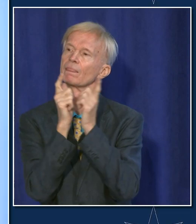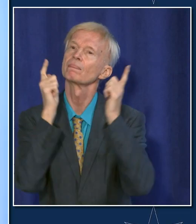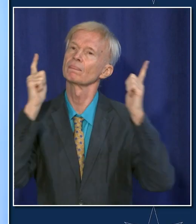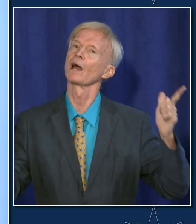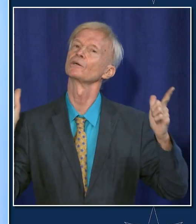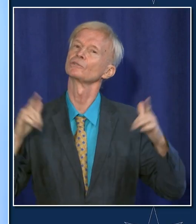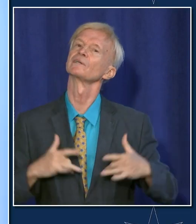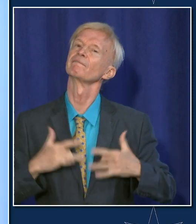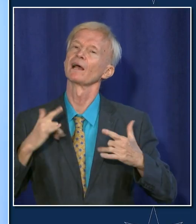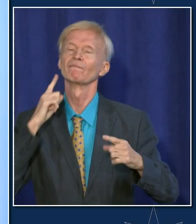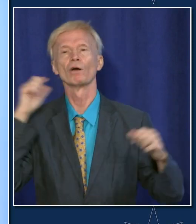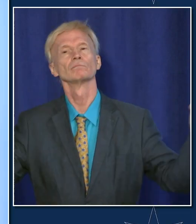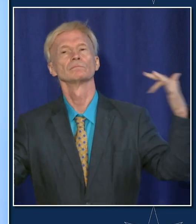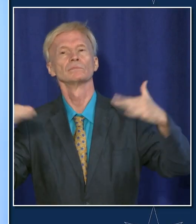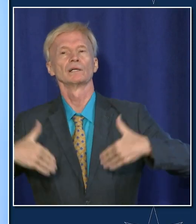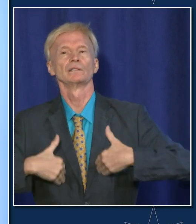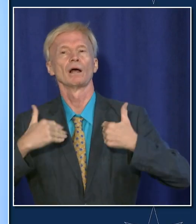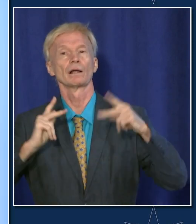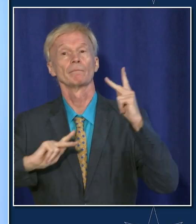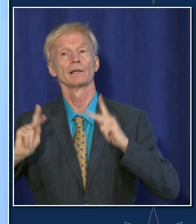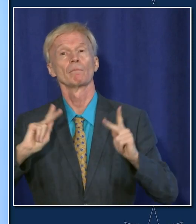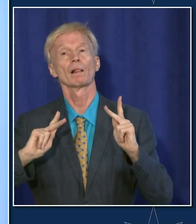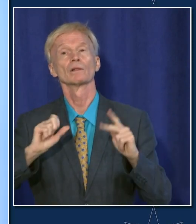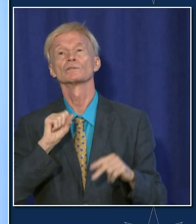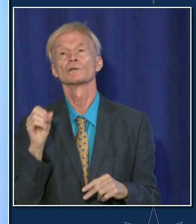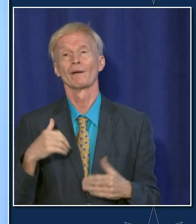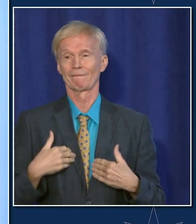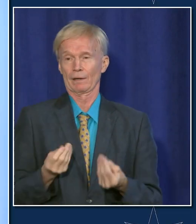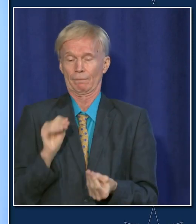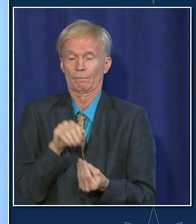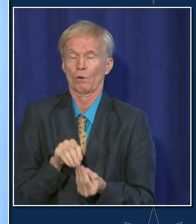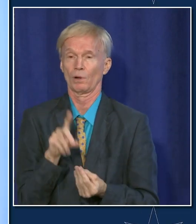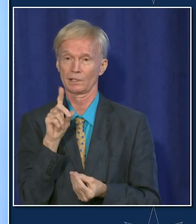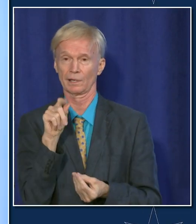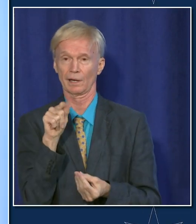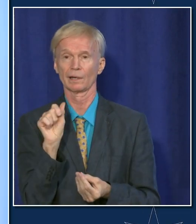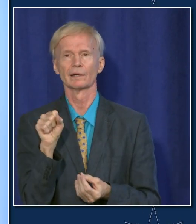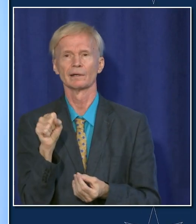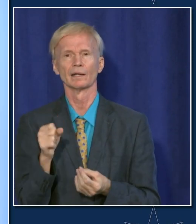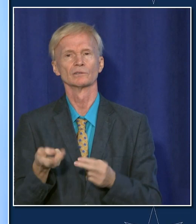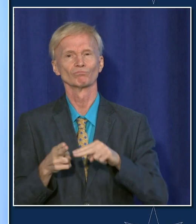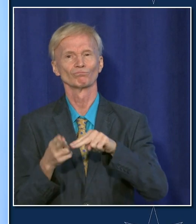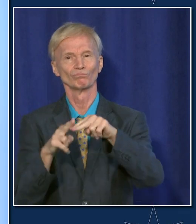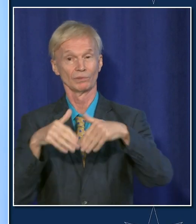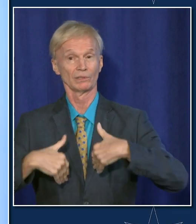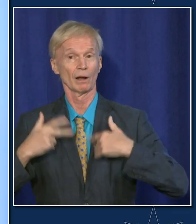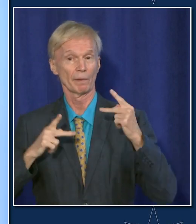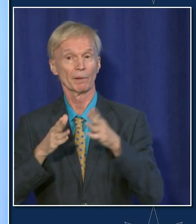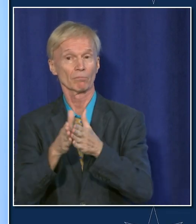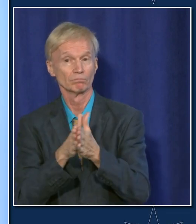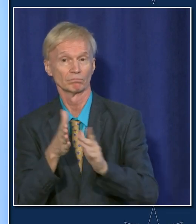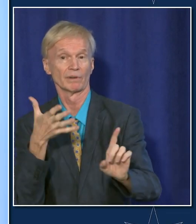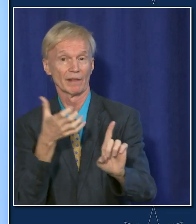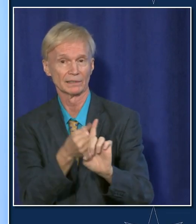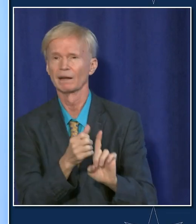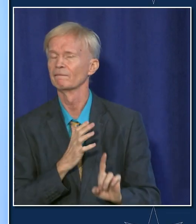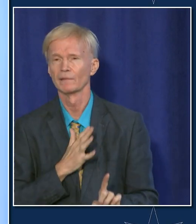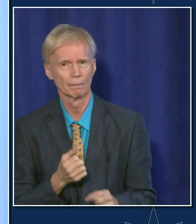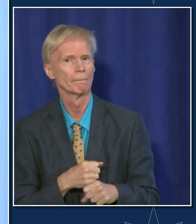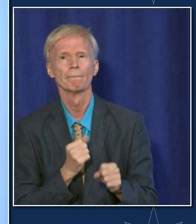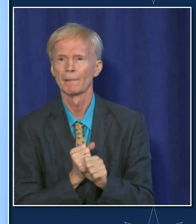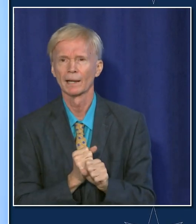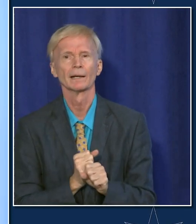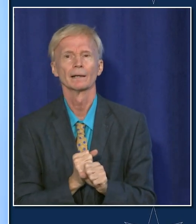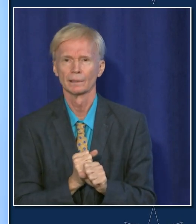younger people. So I think having some additional data, knowing that it is driving vaccination rates for younger people, and that generally it does make people